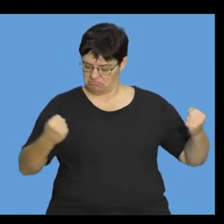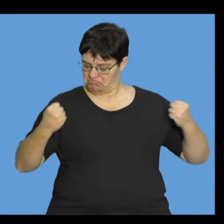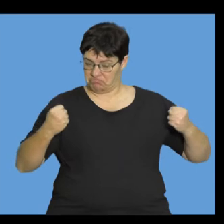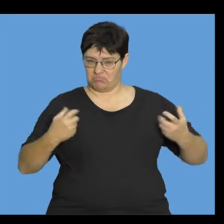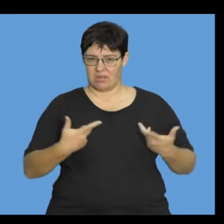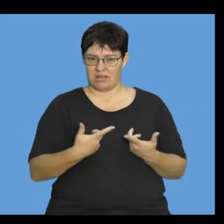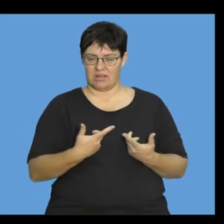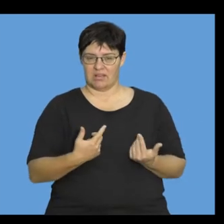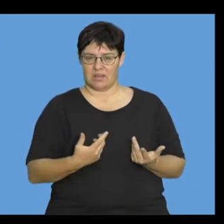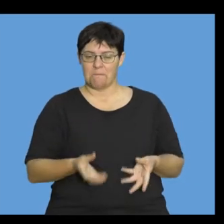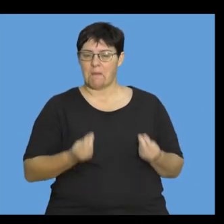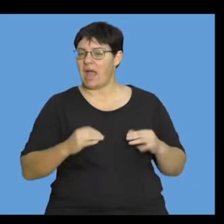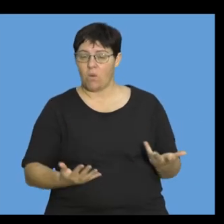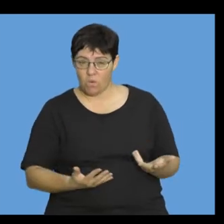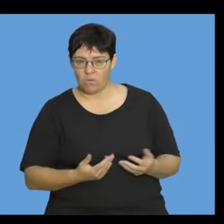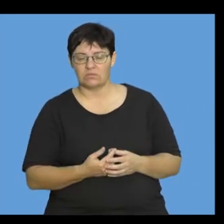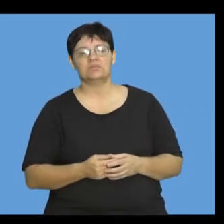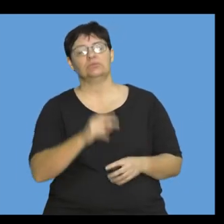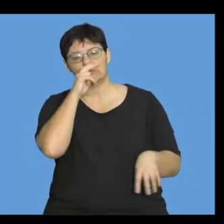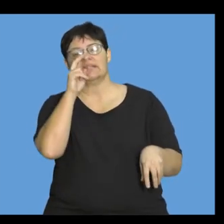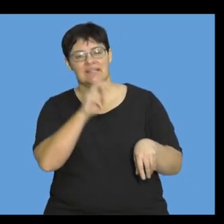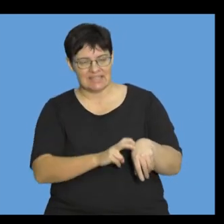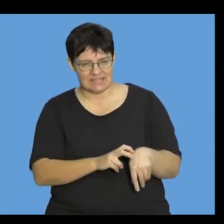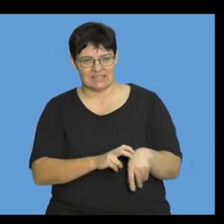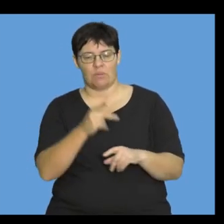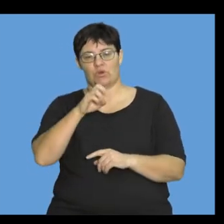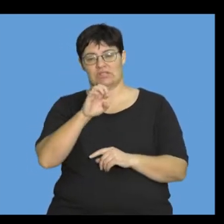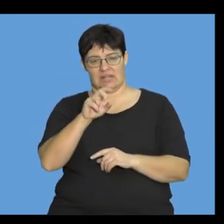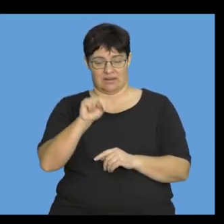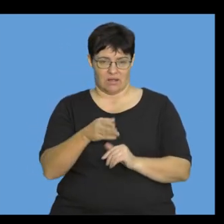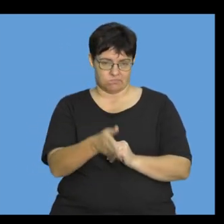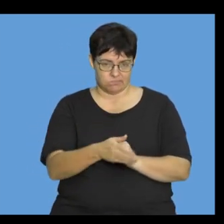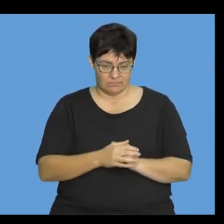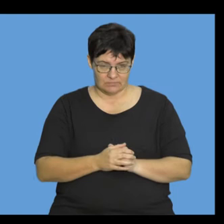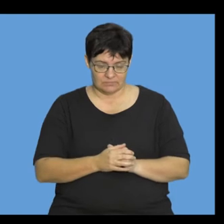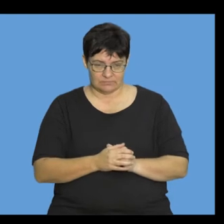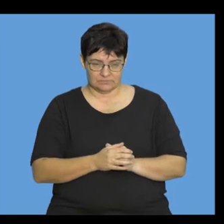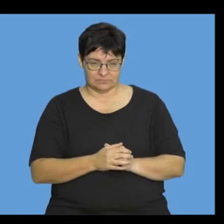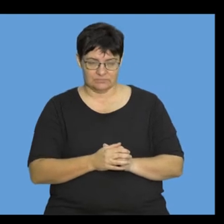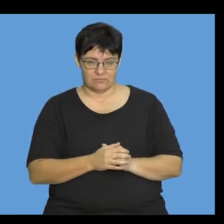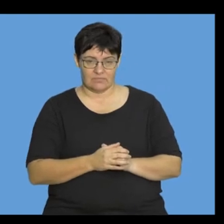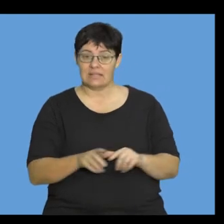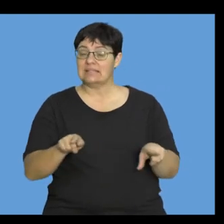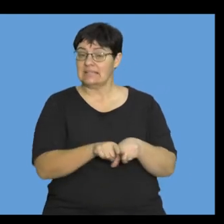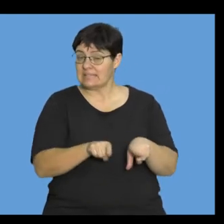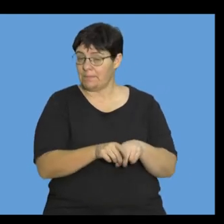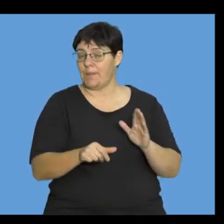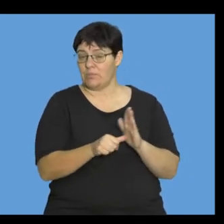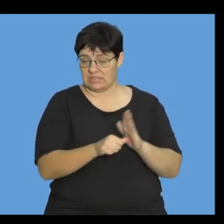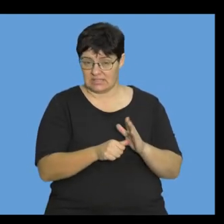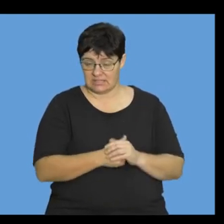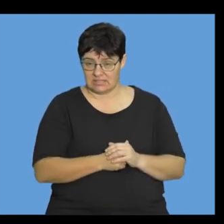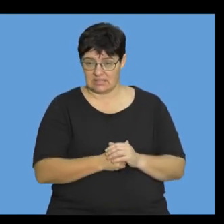get that big, nice, big muscles? What do you think it is? You need to have proteins in your diet. Okay, and also